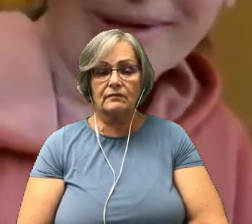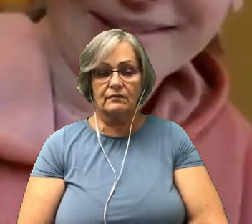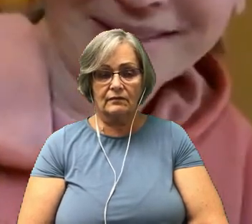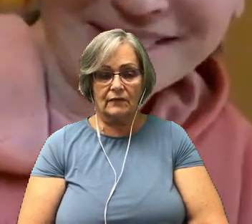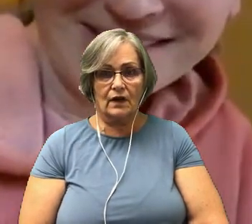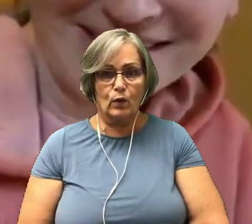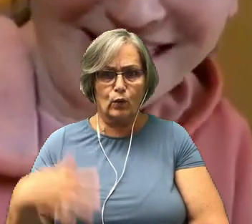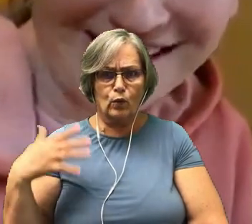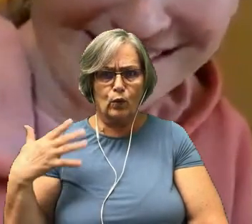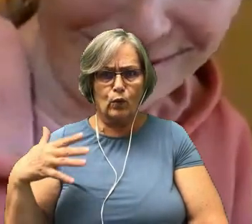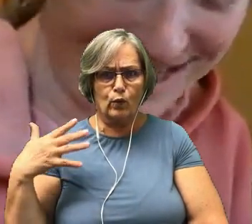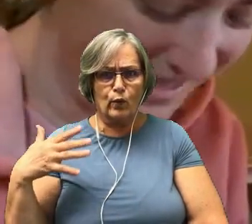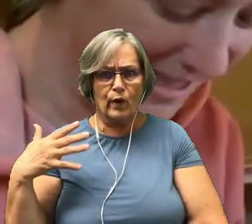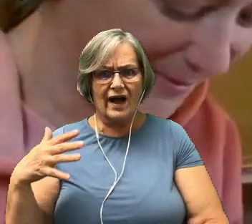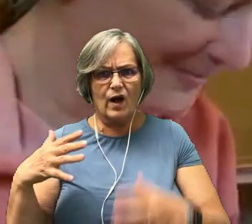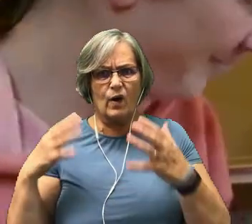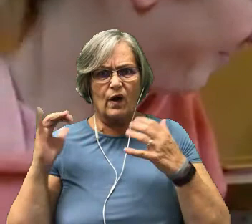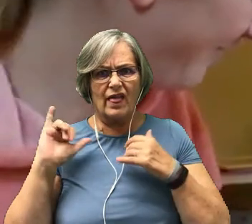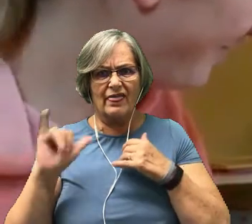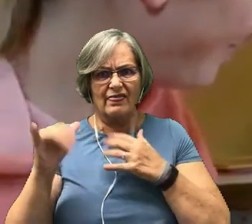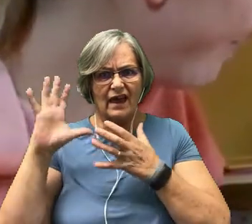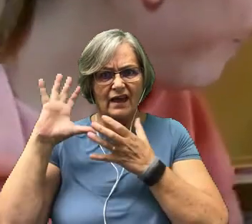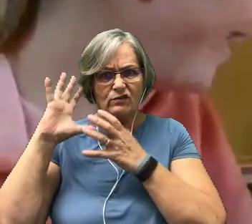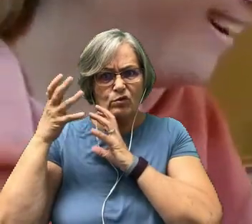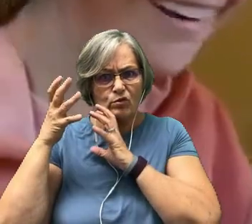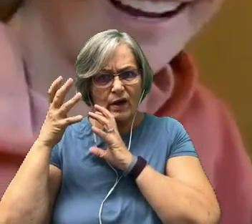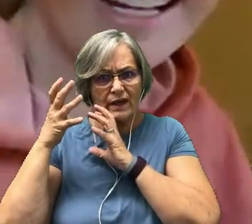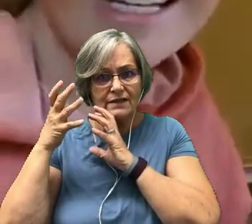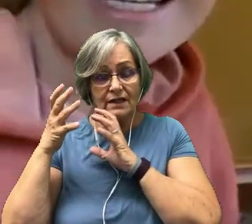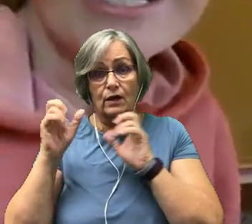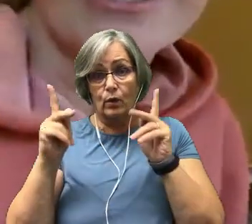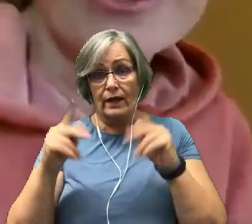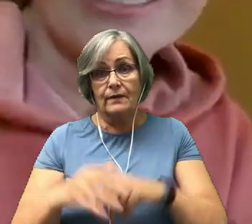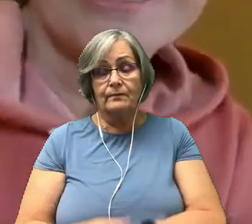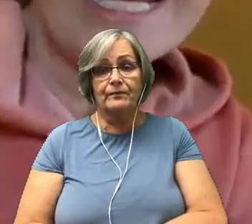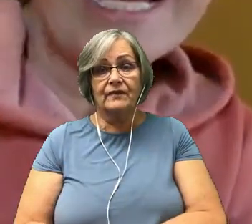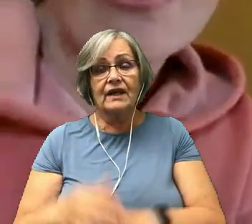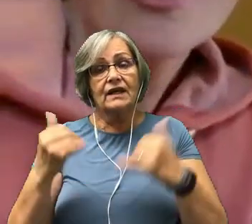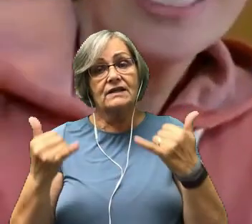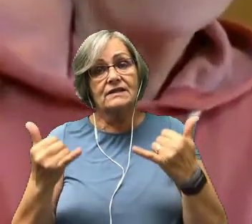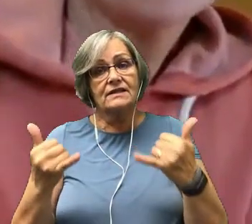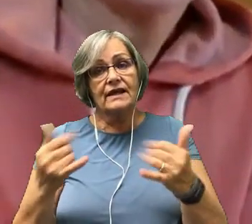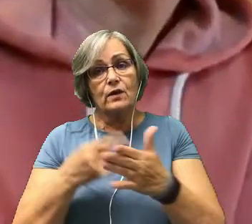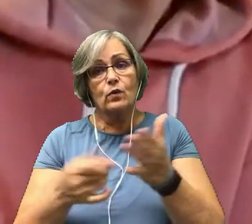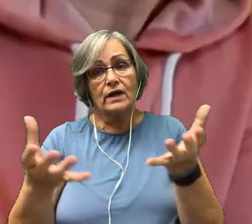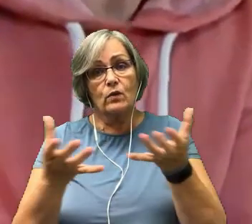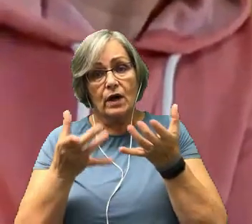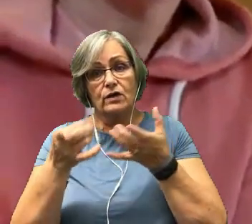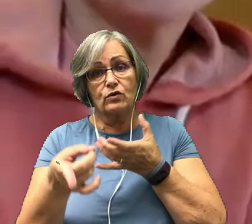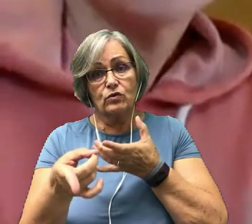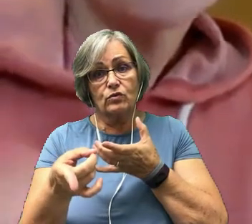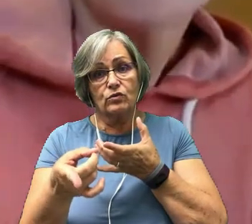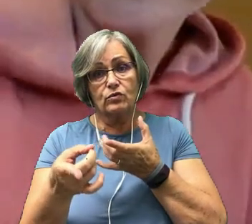Oh my goodness, that's crazy. All right. So today, what I want